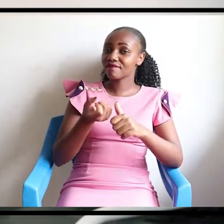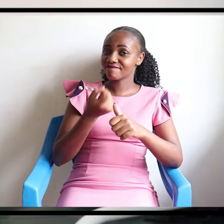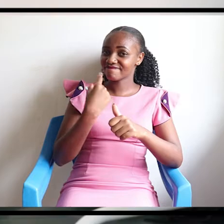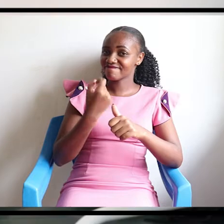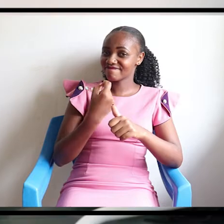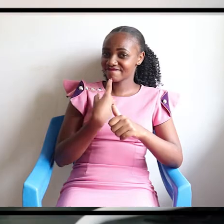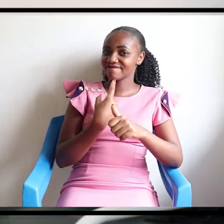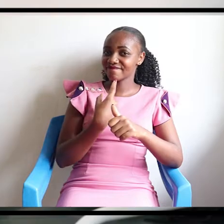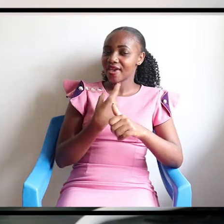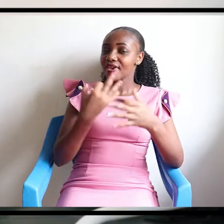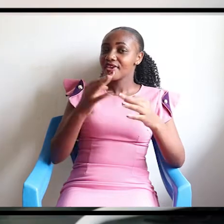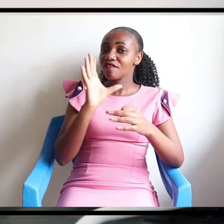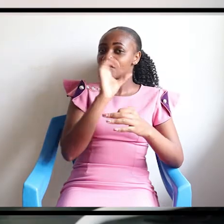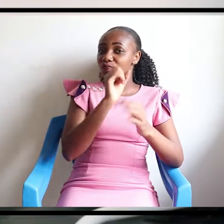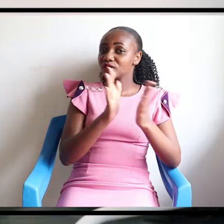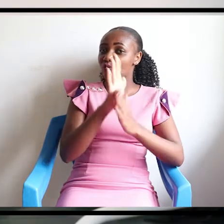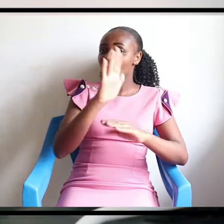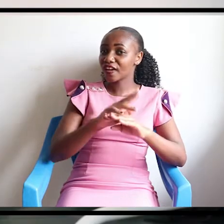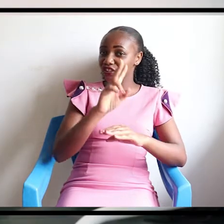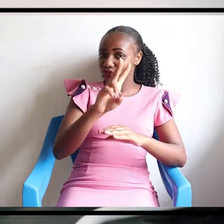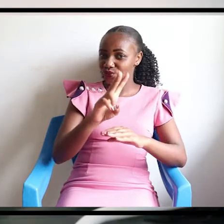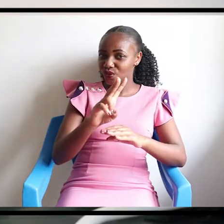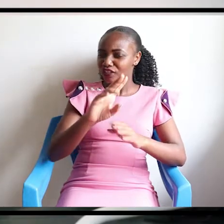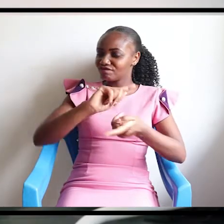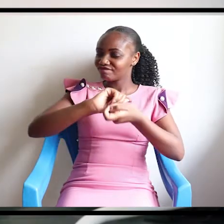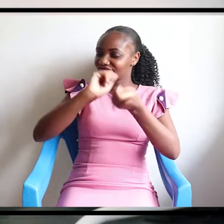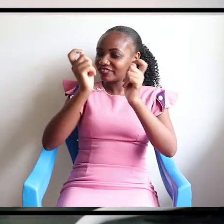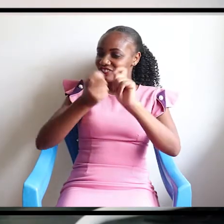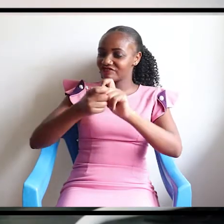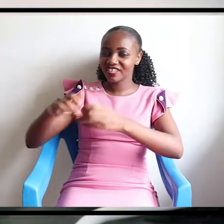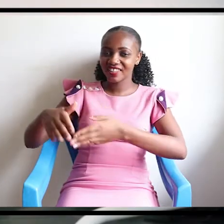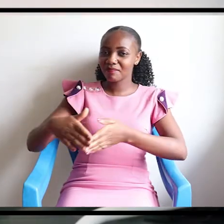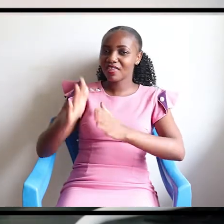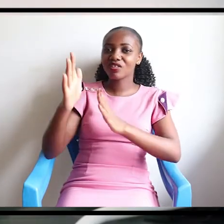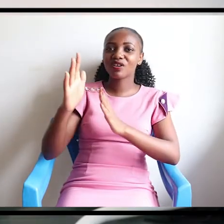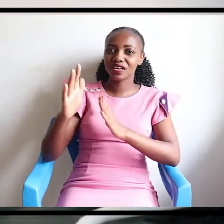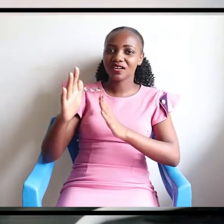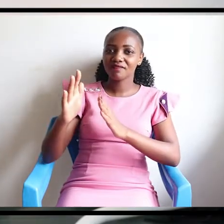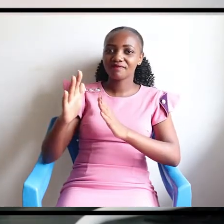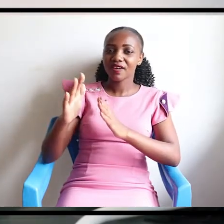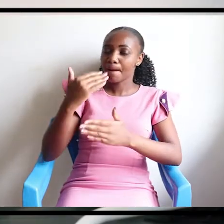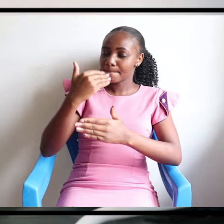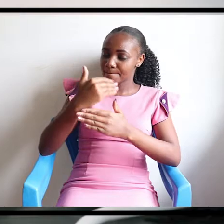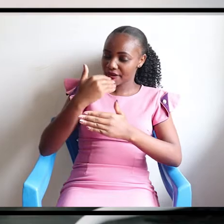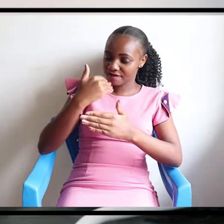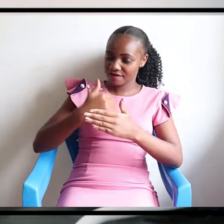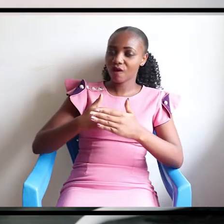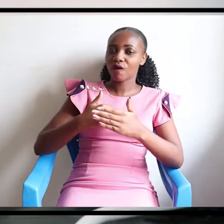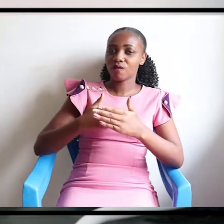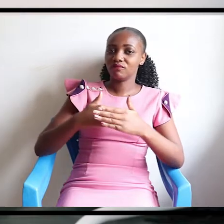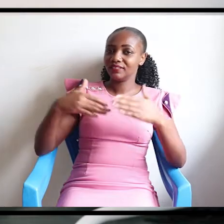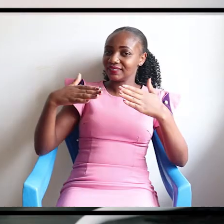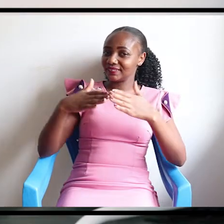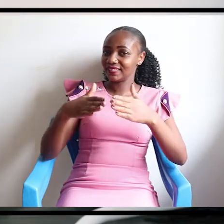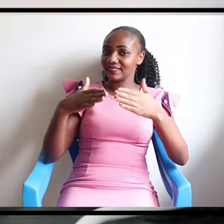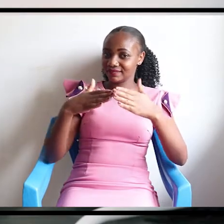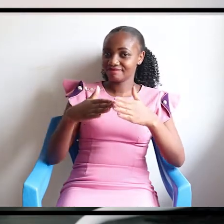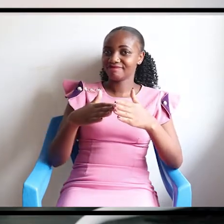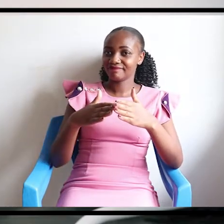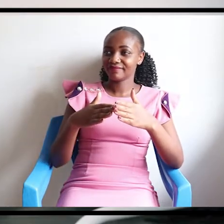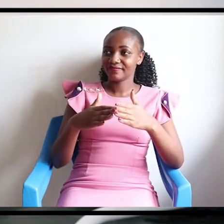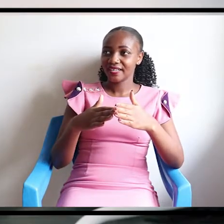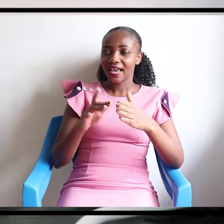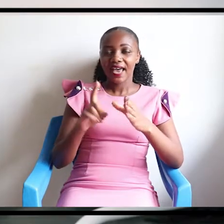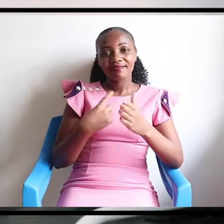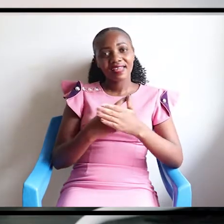remembered. If you miss more than 2, get another method before engaging in sexual intercourse. For the side effects, they